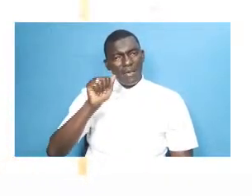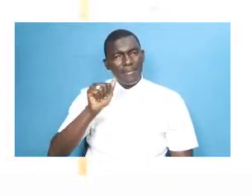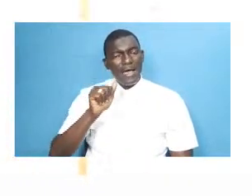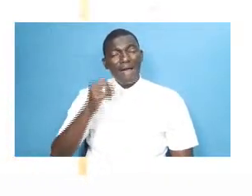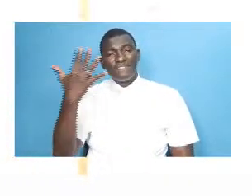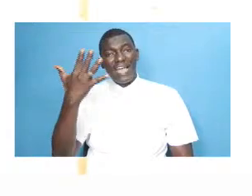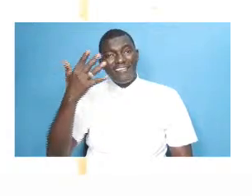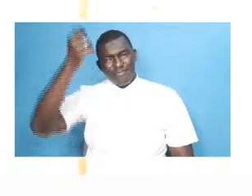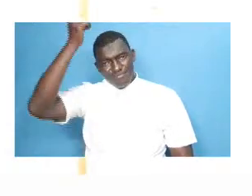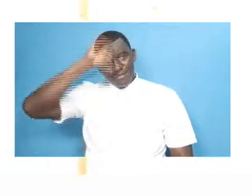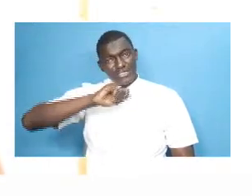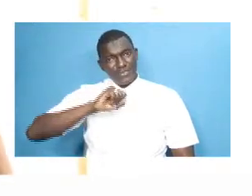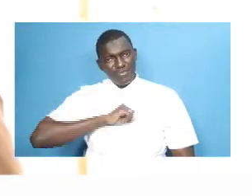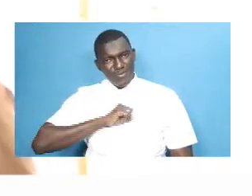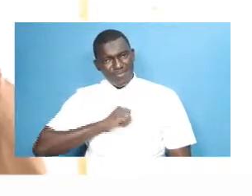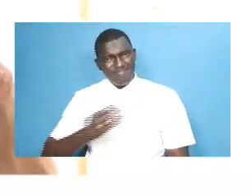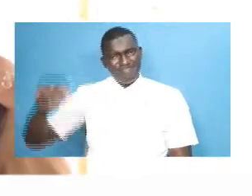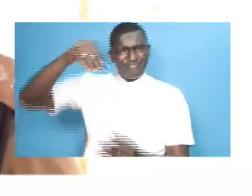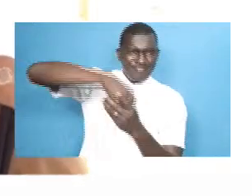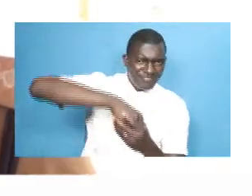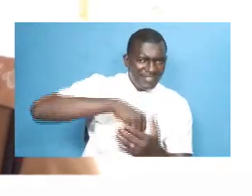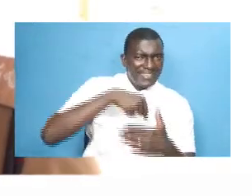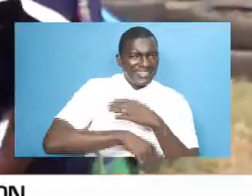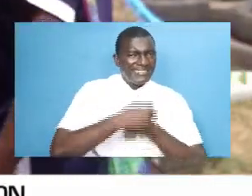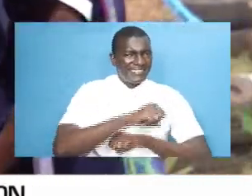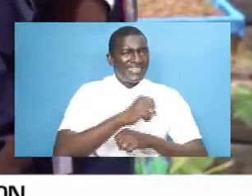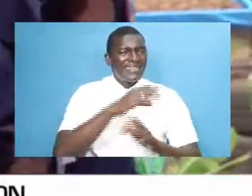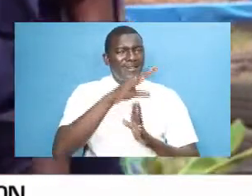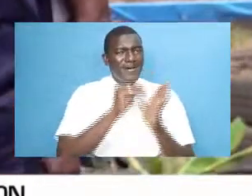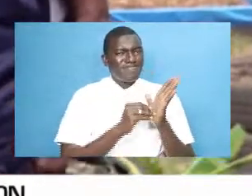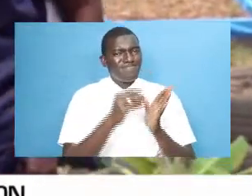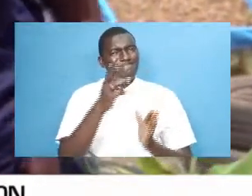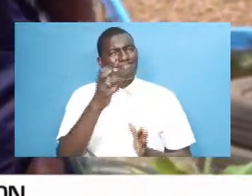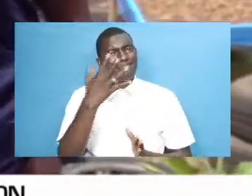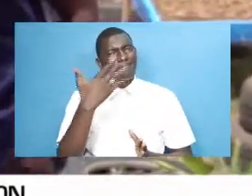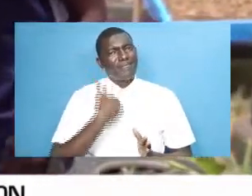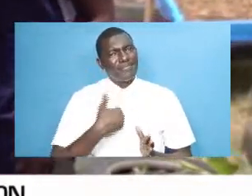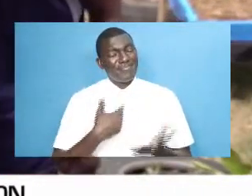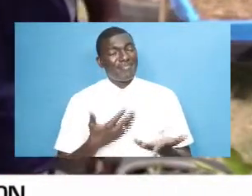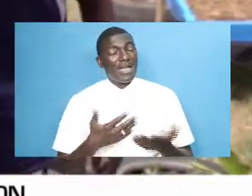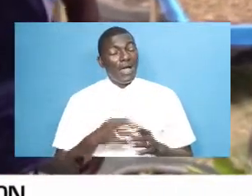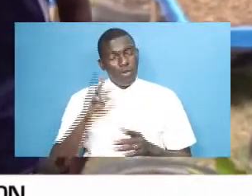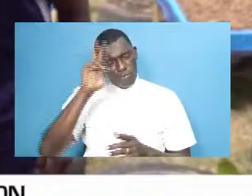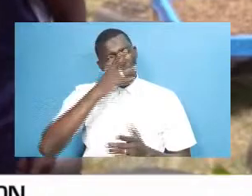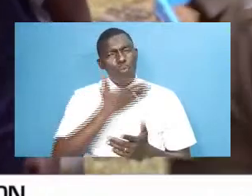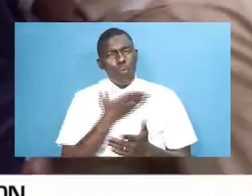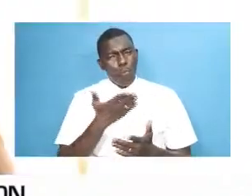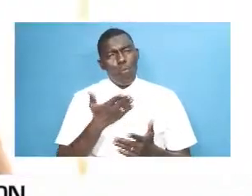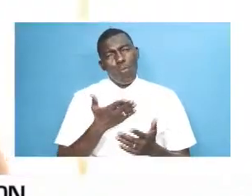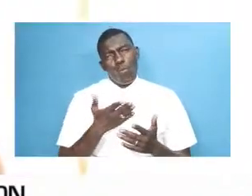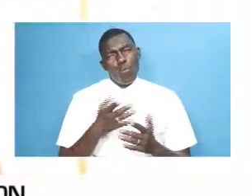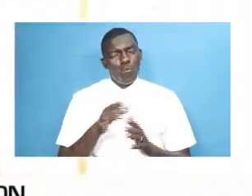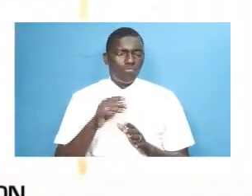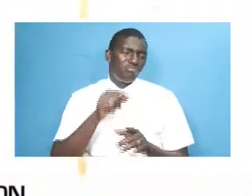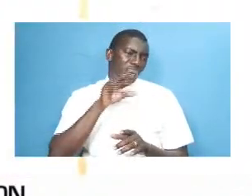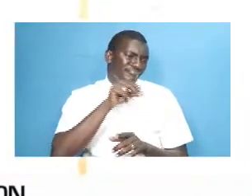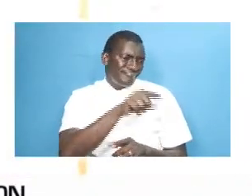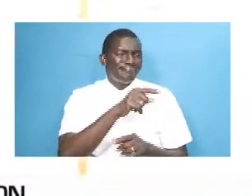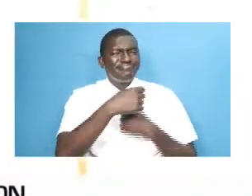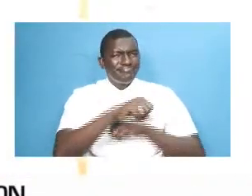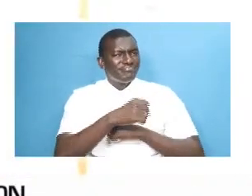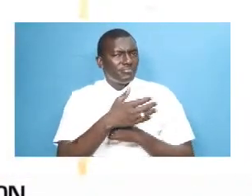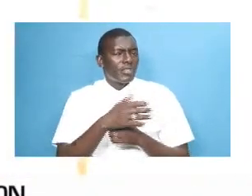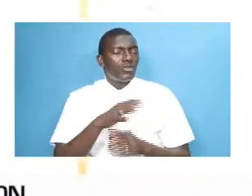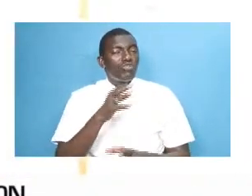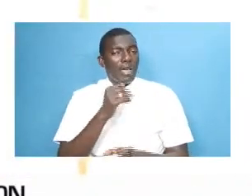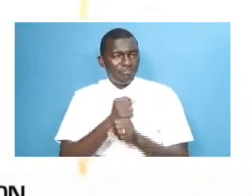training for the purpose of sustainability. The purpose of this initiative is to